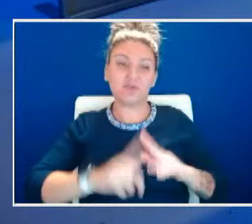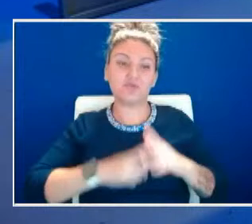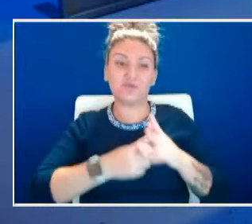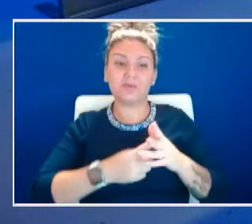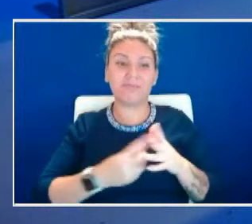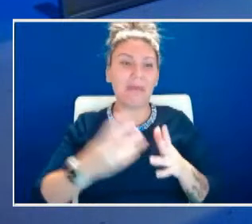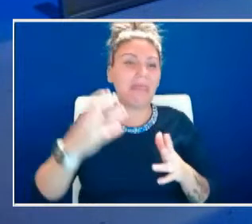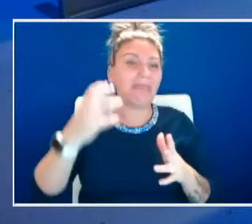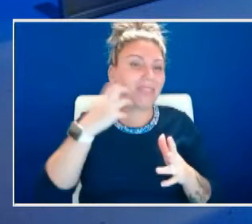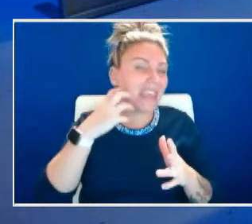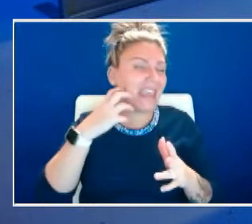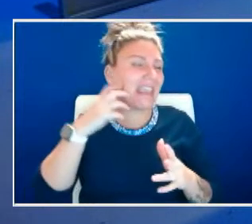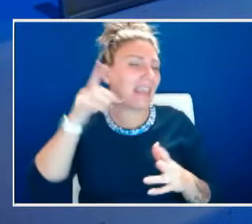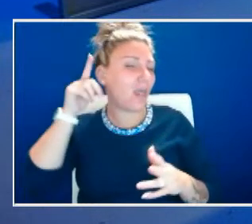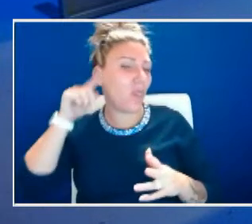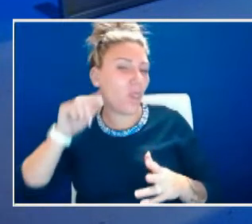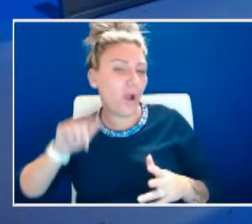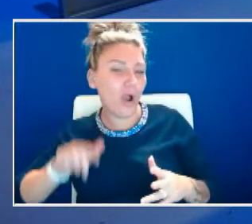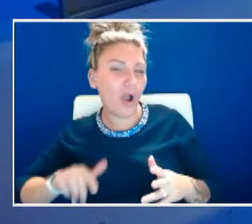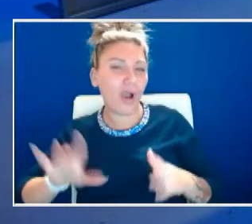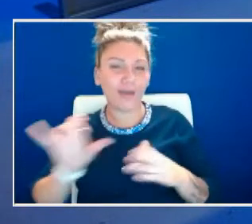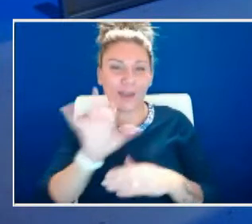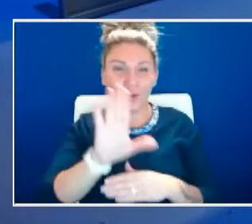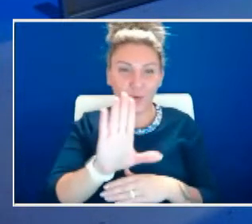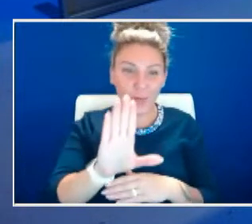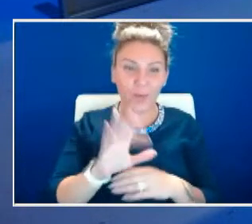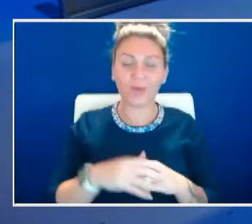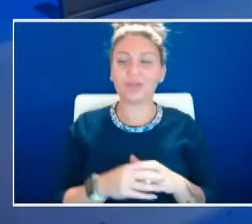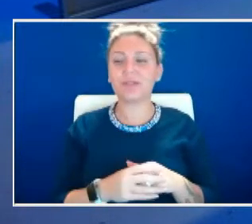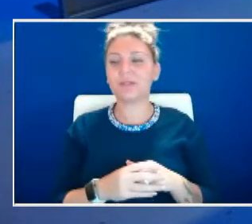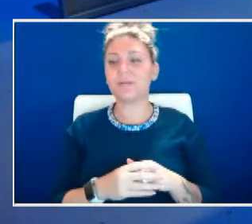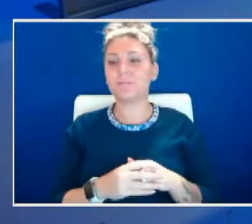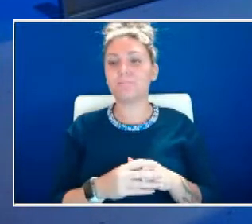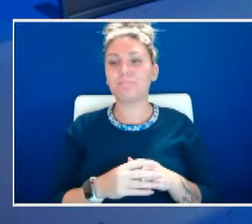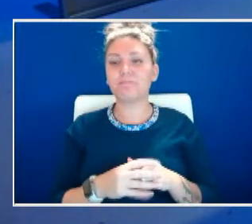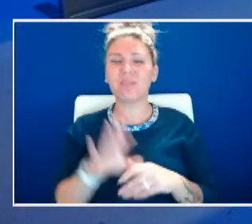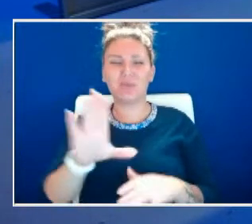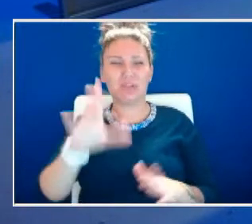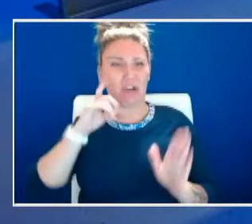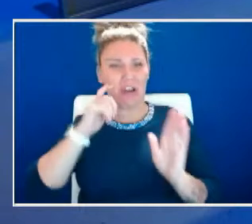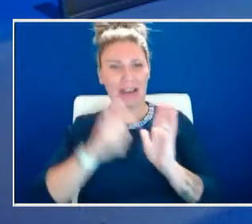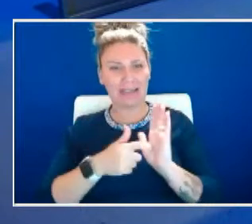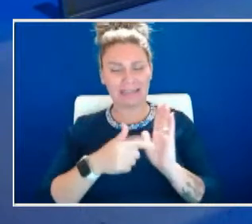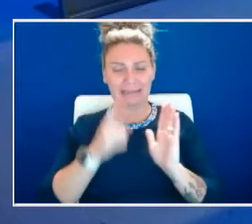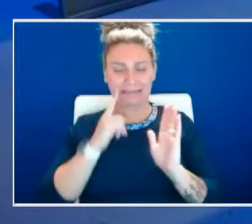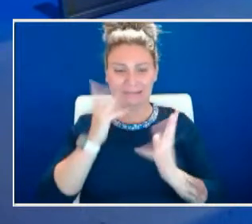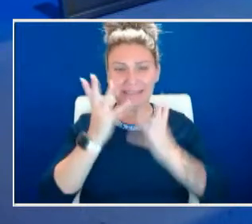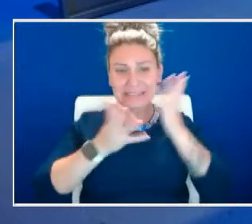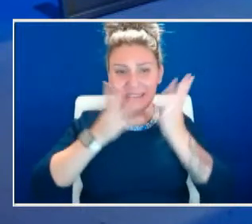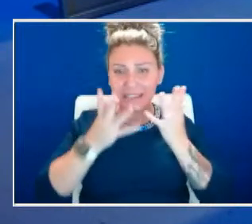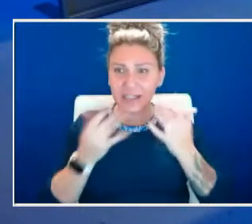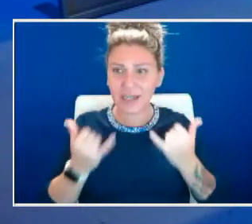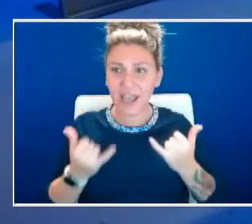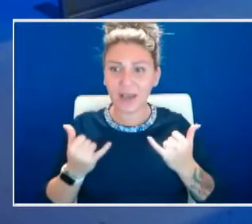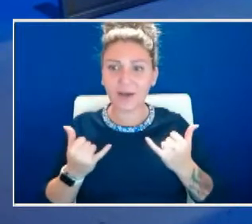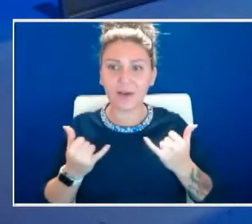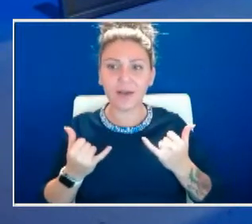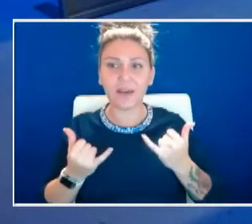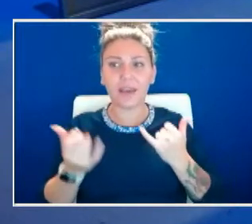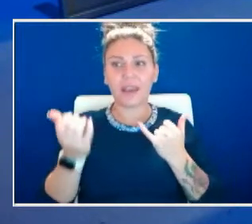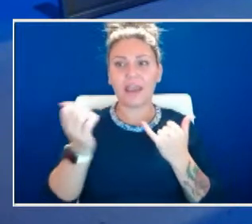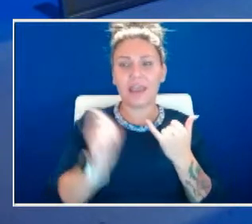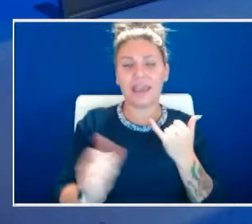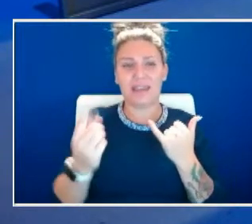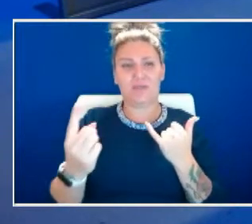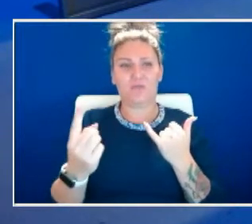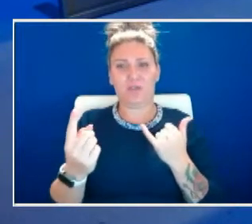like yours was, I know. But she says it was her identity. She's a little embarrassed now. Has anybody? She was told